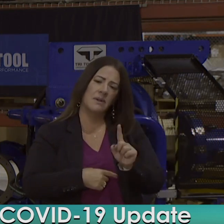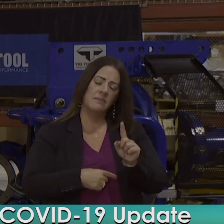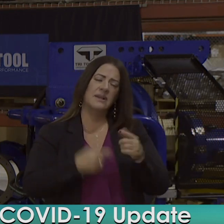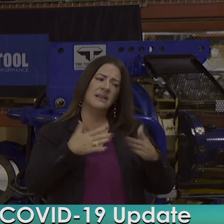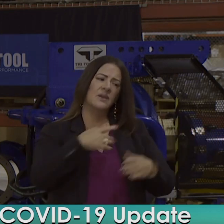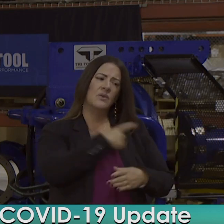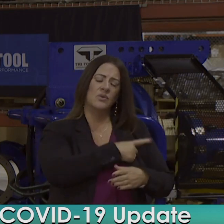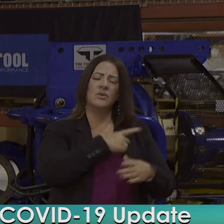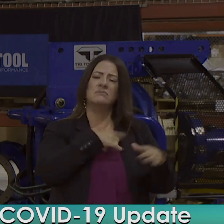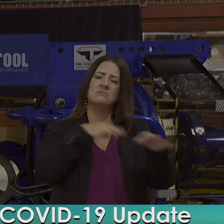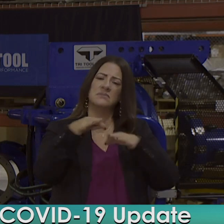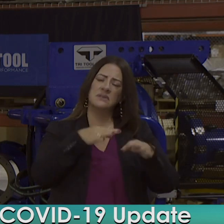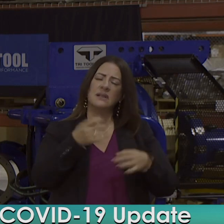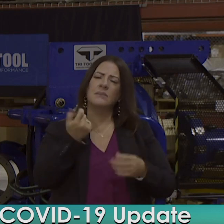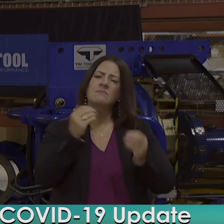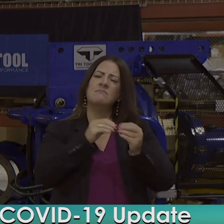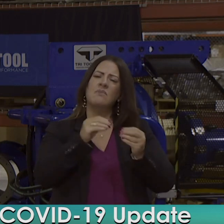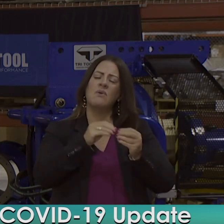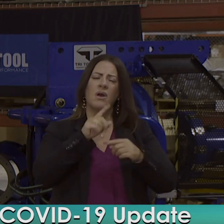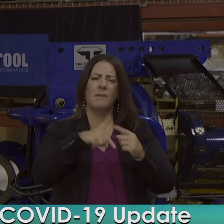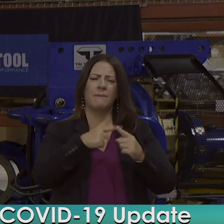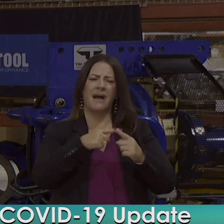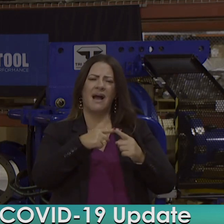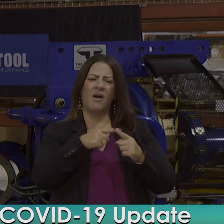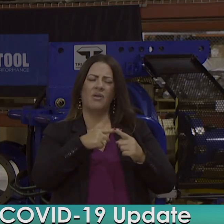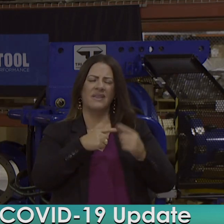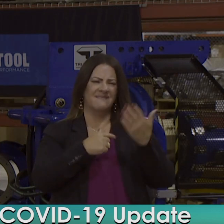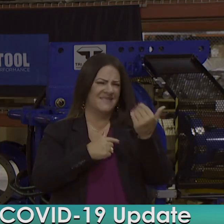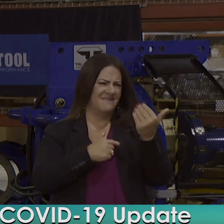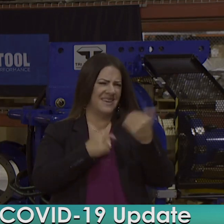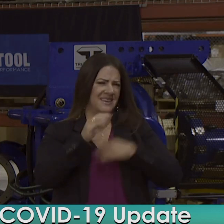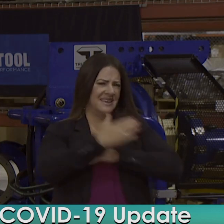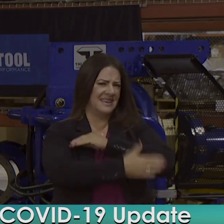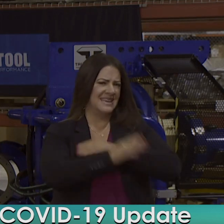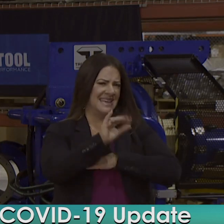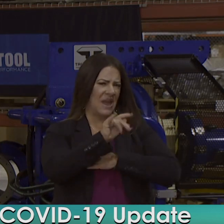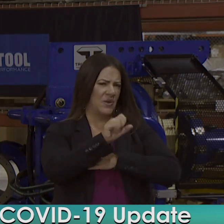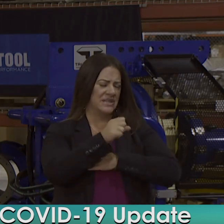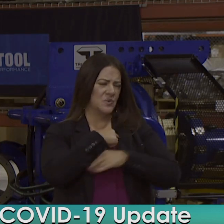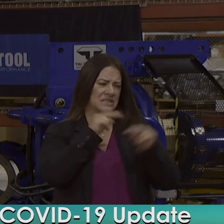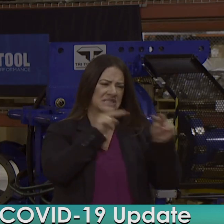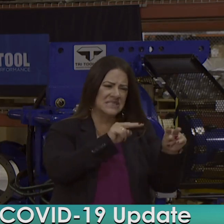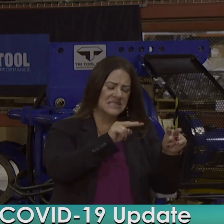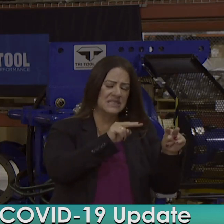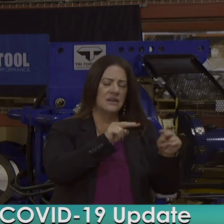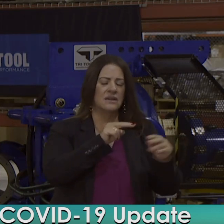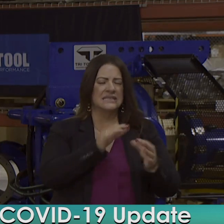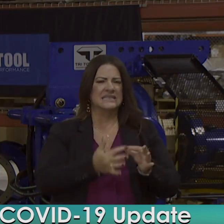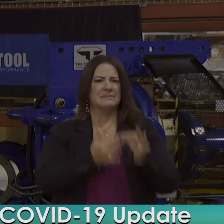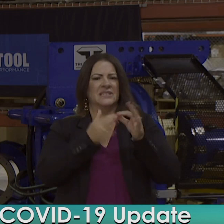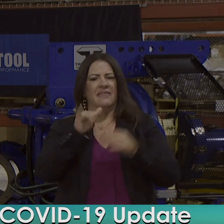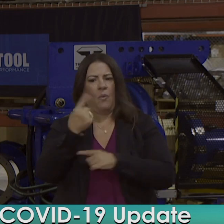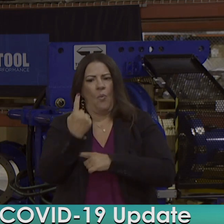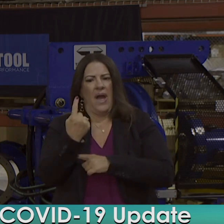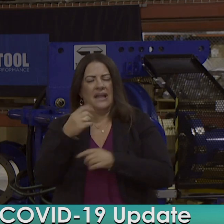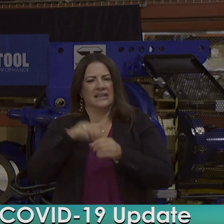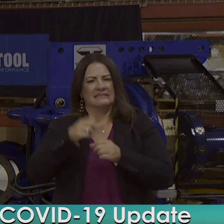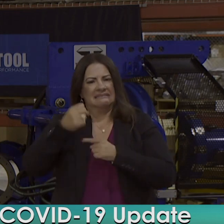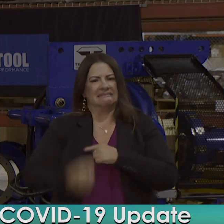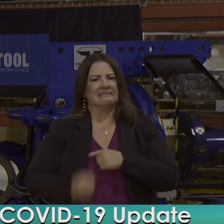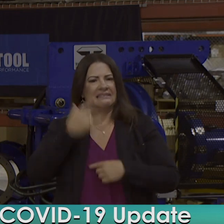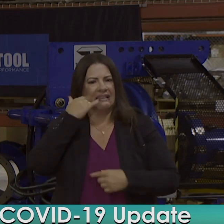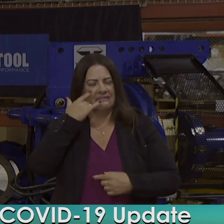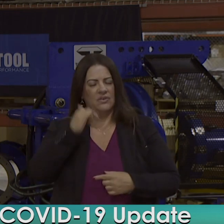about the 15 counties that we're monitoring, but particularly this one county in Southern California that